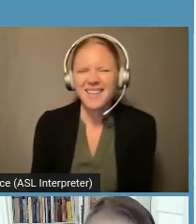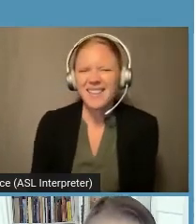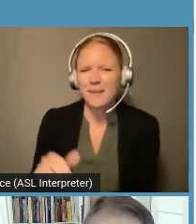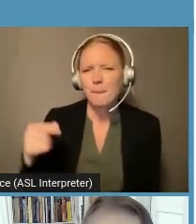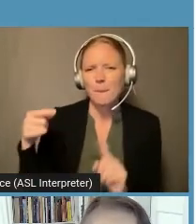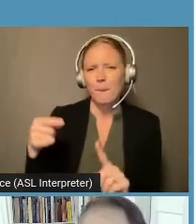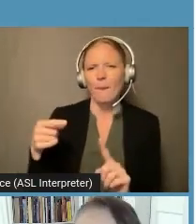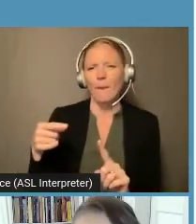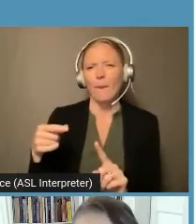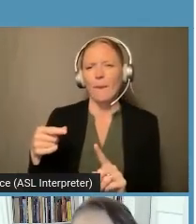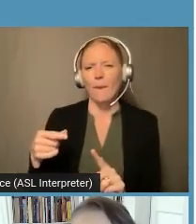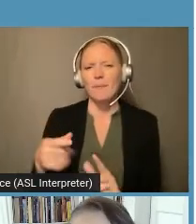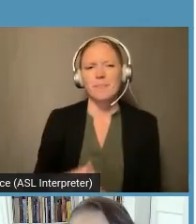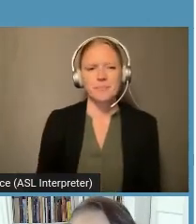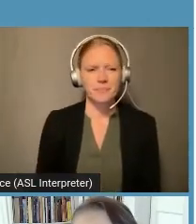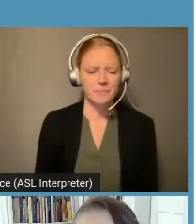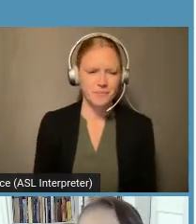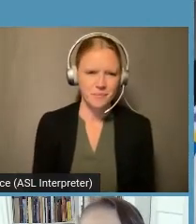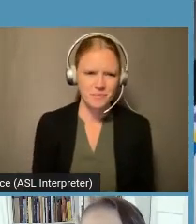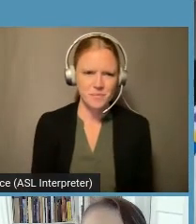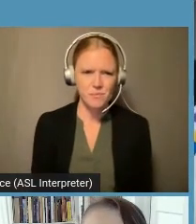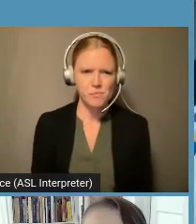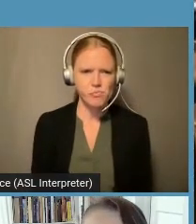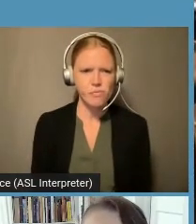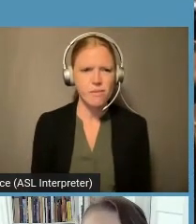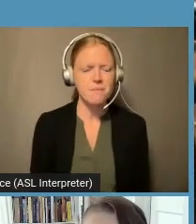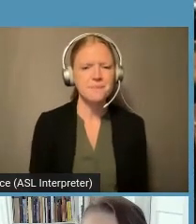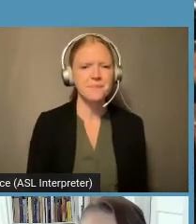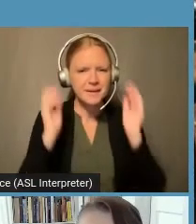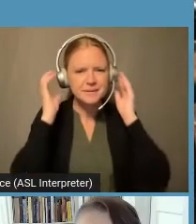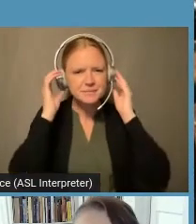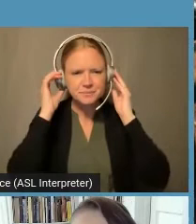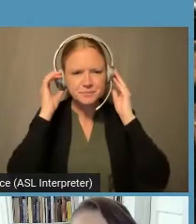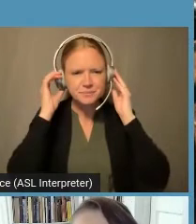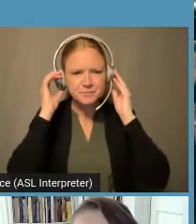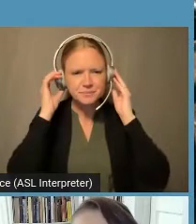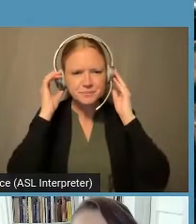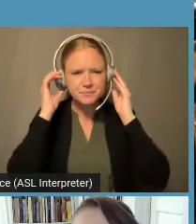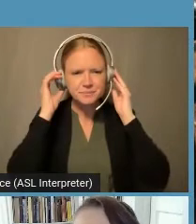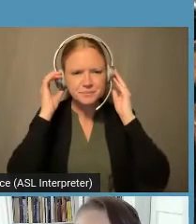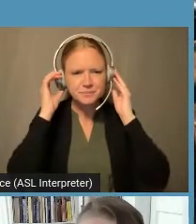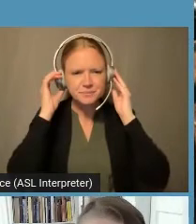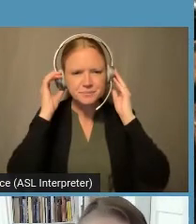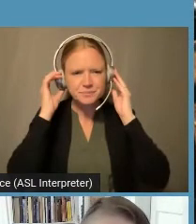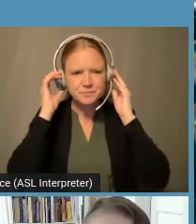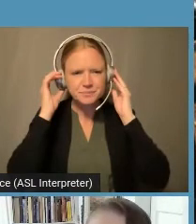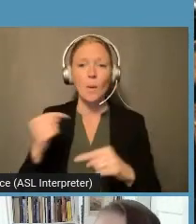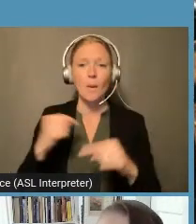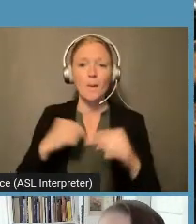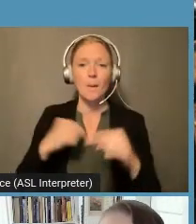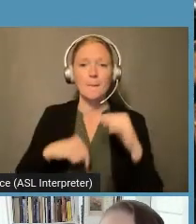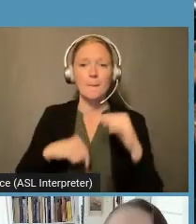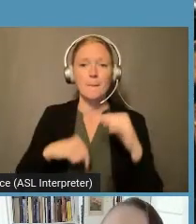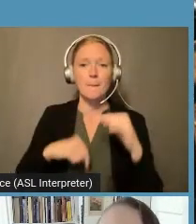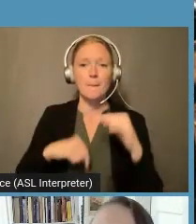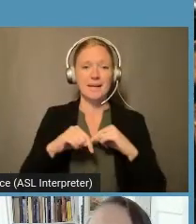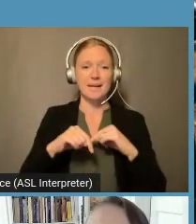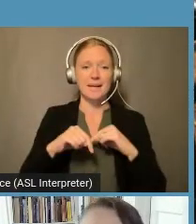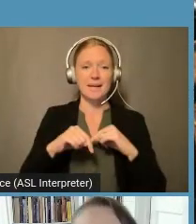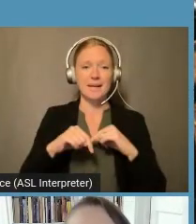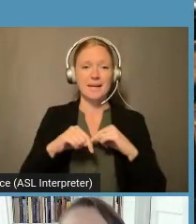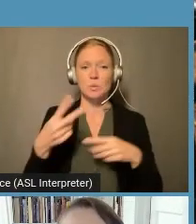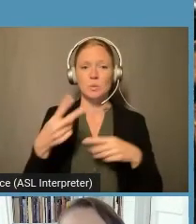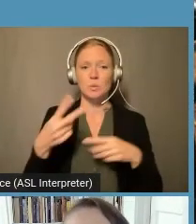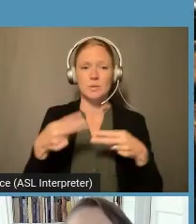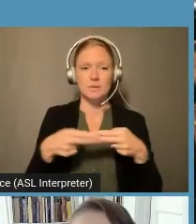the goals worksheet will help you do. I'm going to go back now to these two slides. And I thought it was important just to say a little